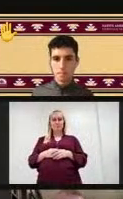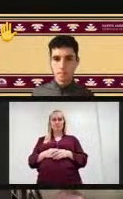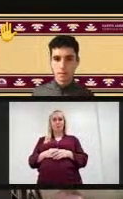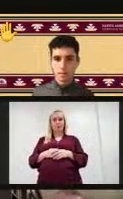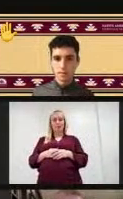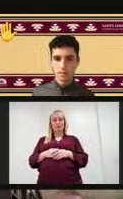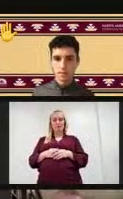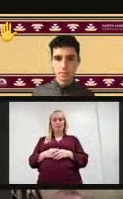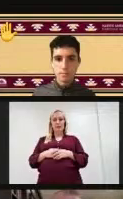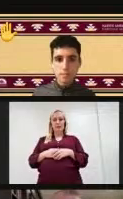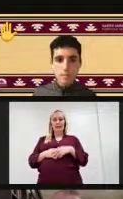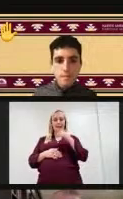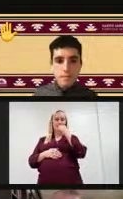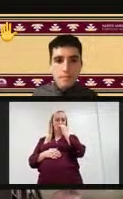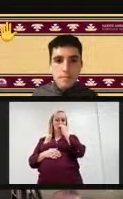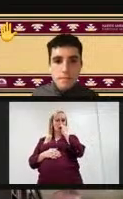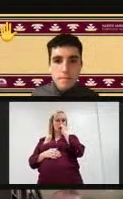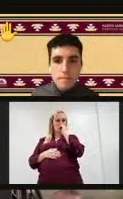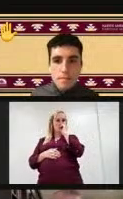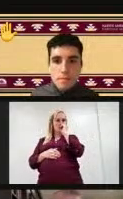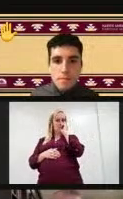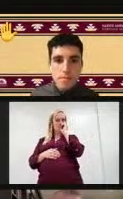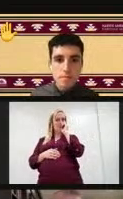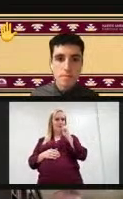see everyone.